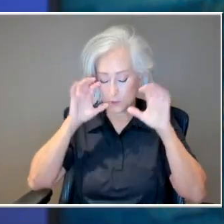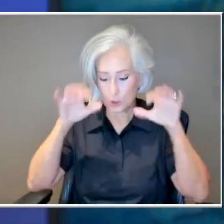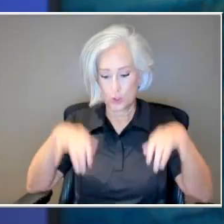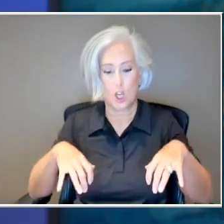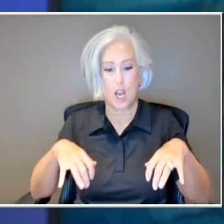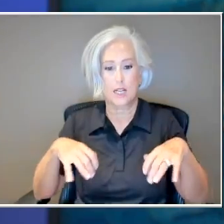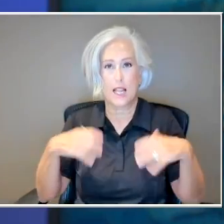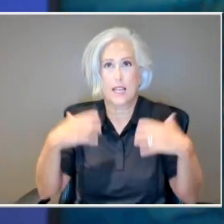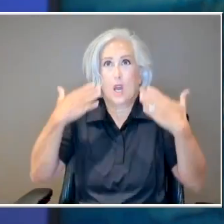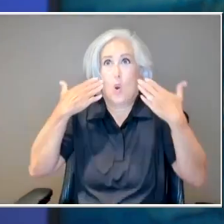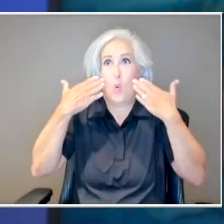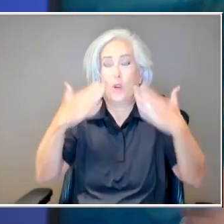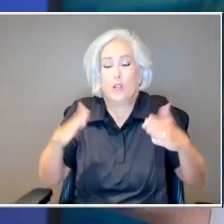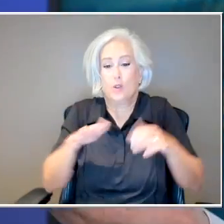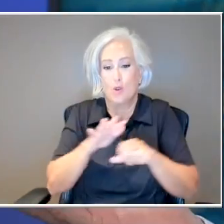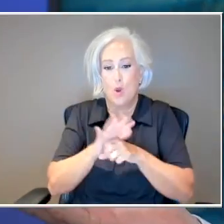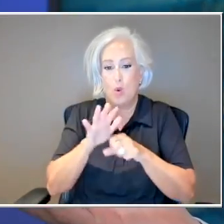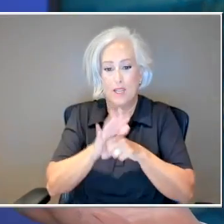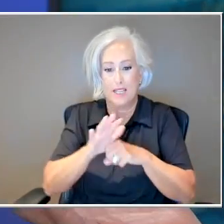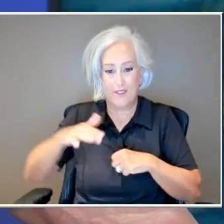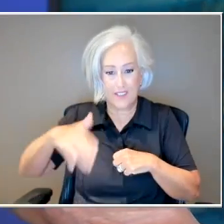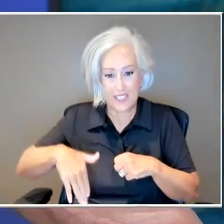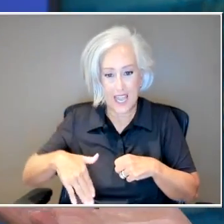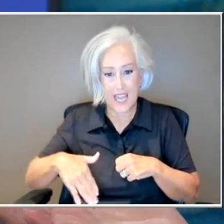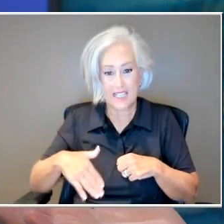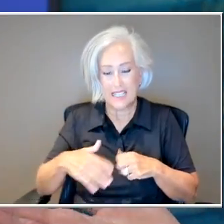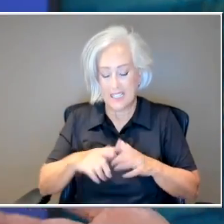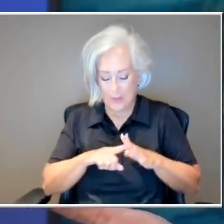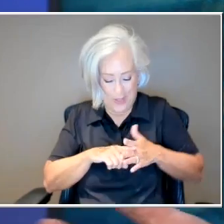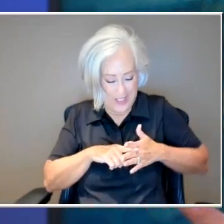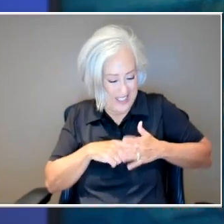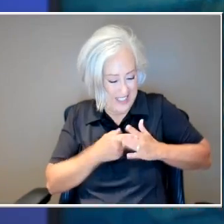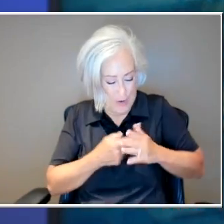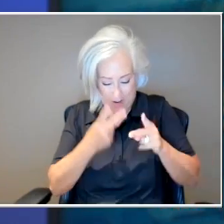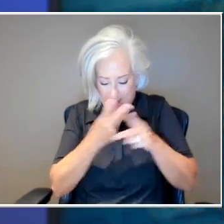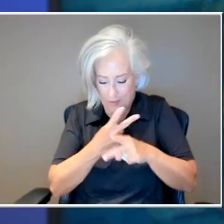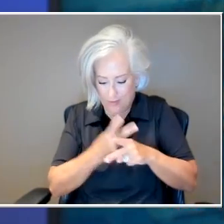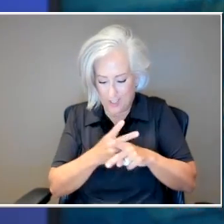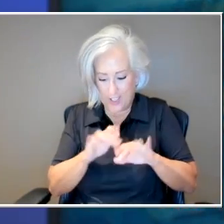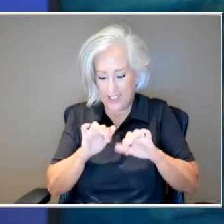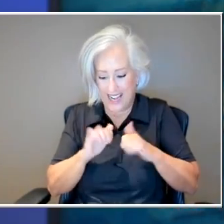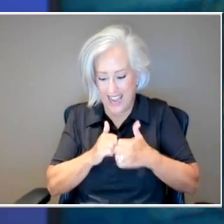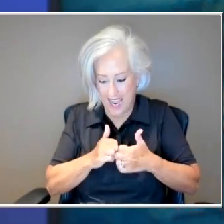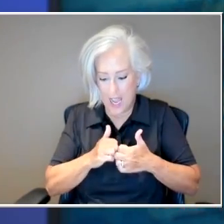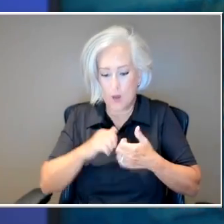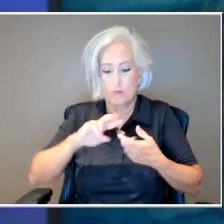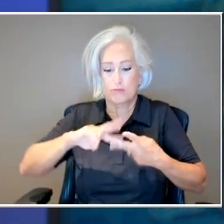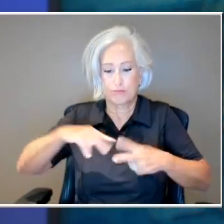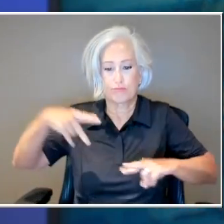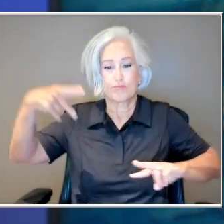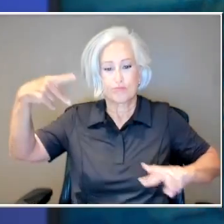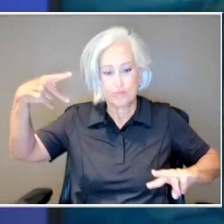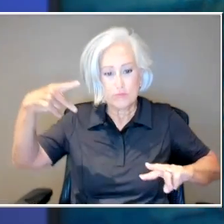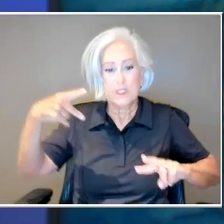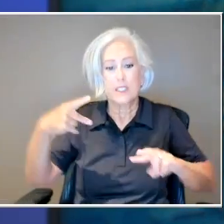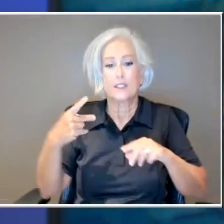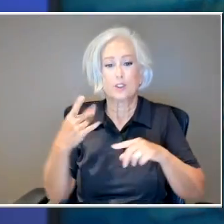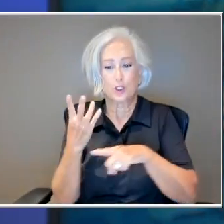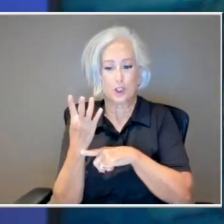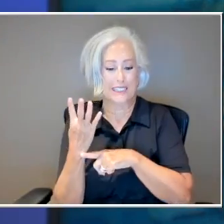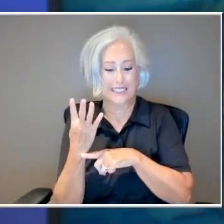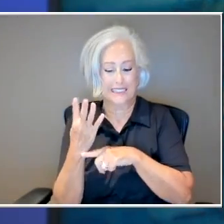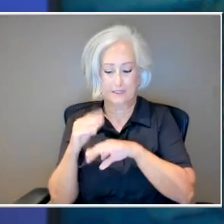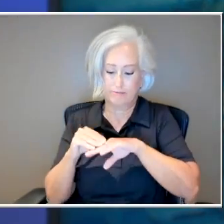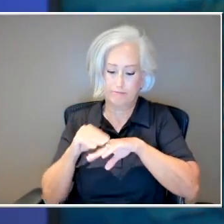of knowing all of the possible genetic connections for disease. But as far as we know, you did not have a